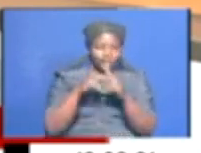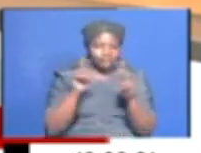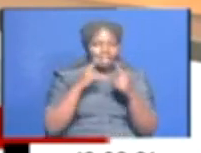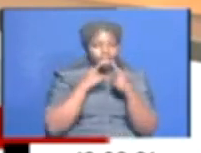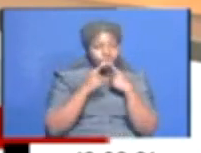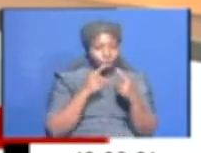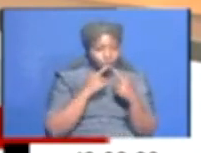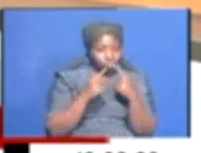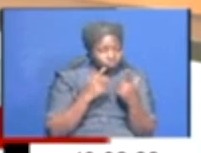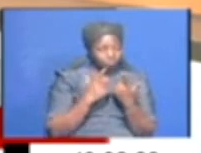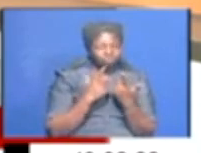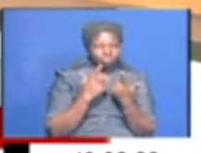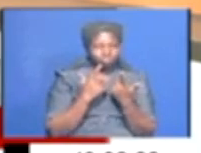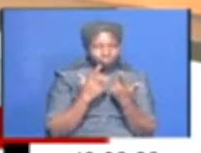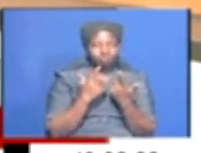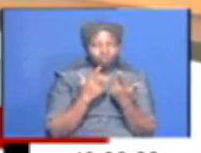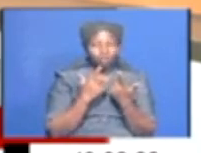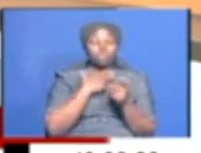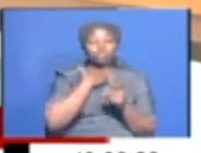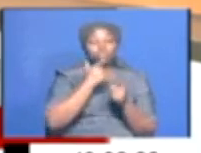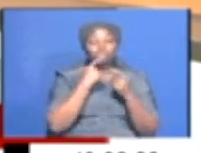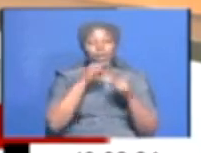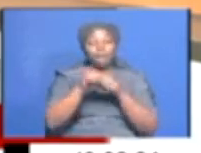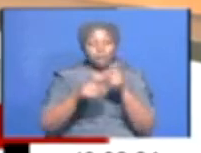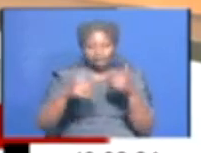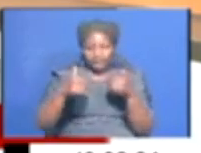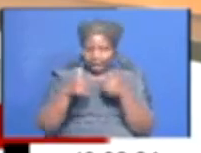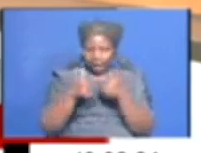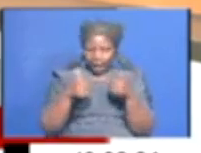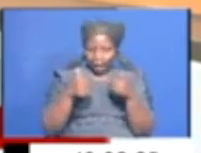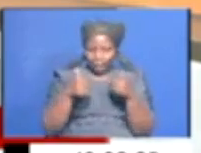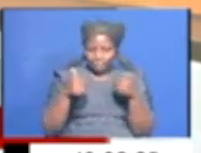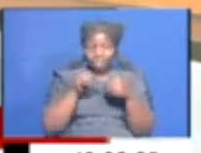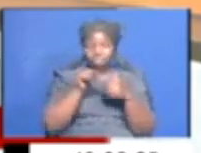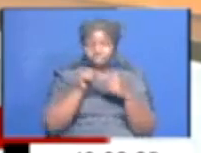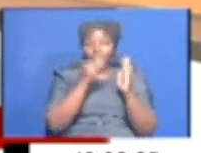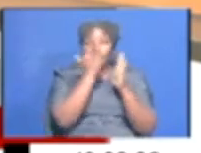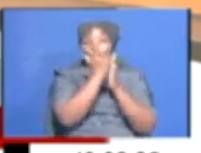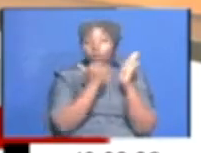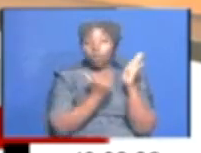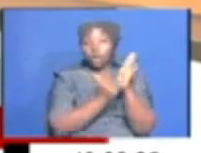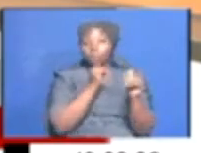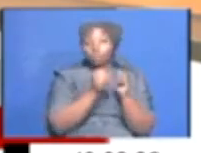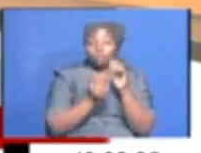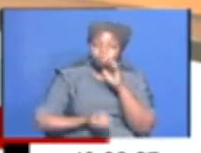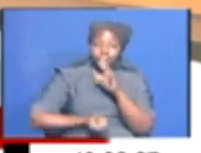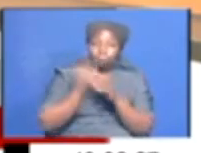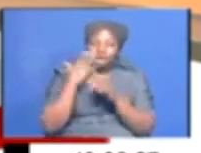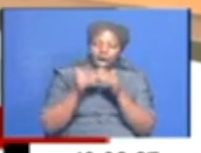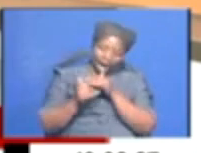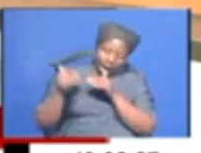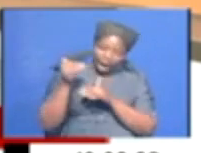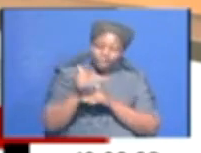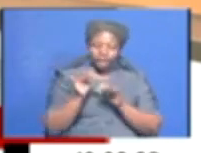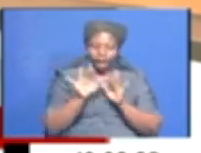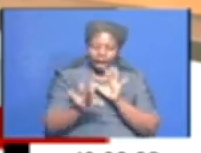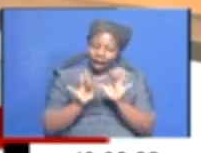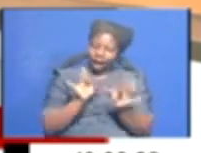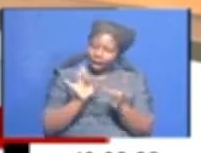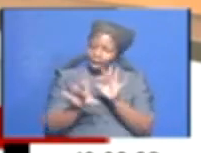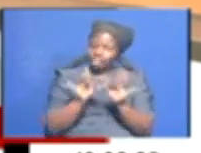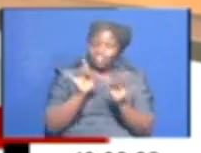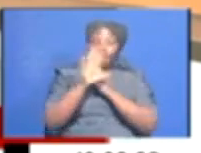we want to talk about GAPS. And this is a program that came through after an analysis of countries that